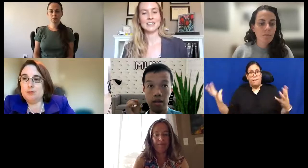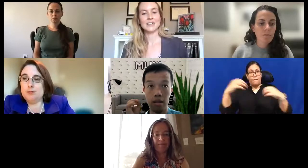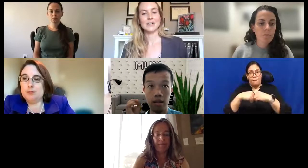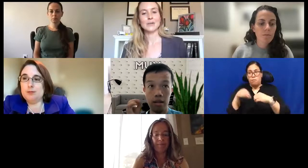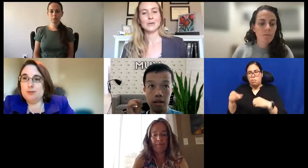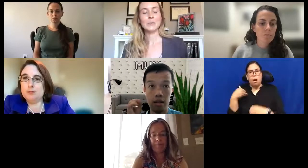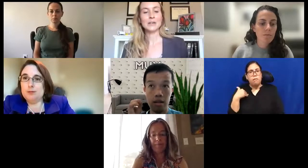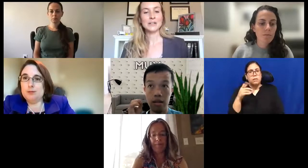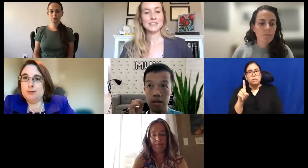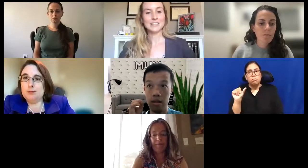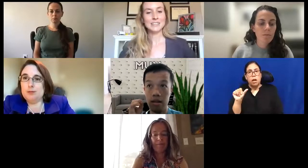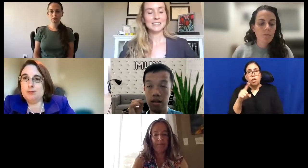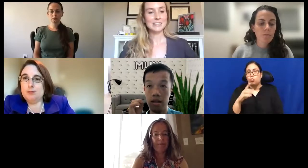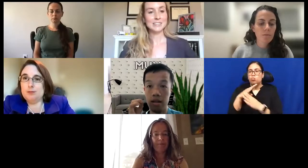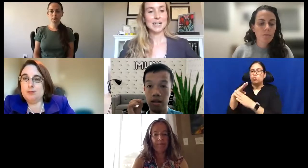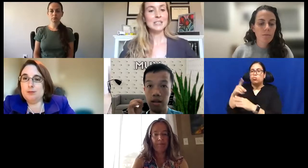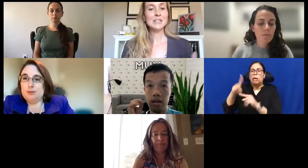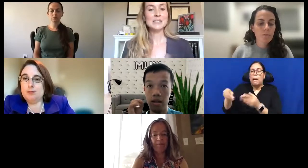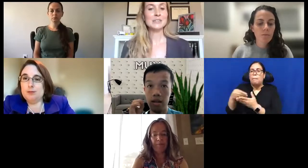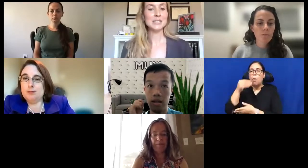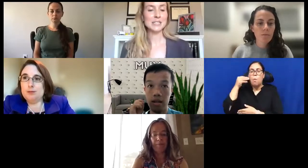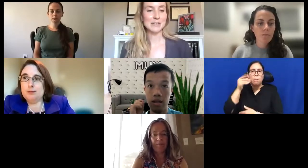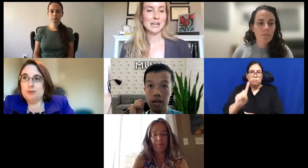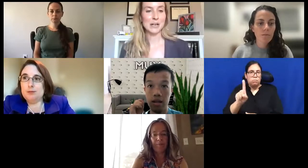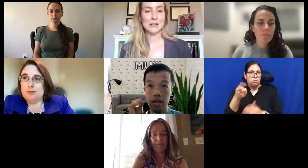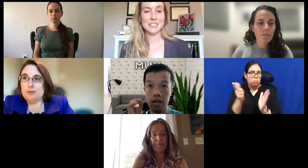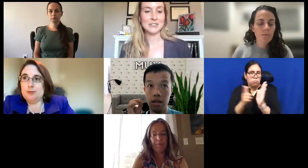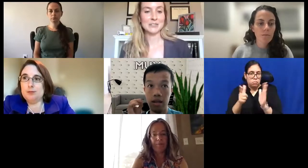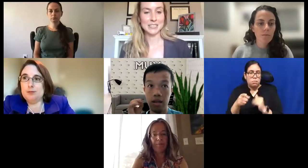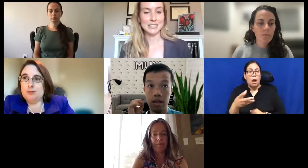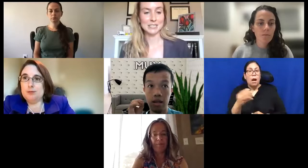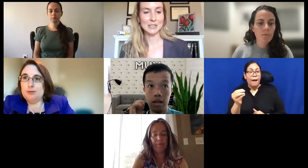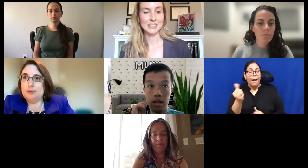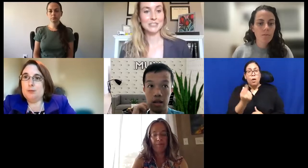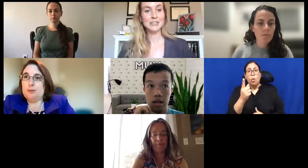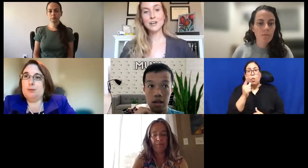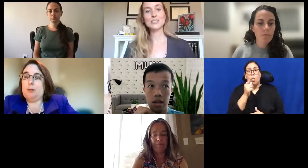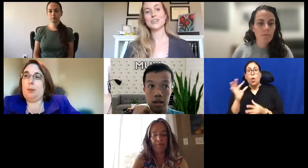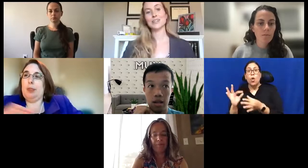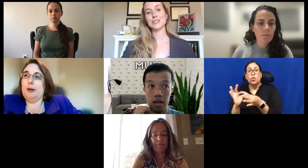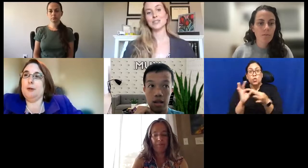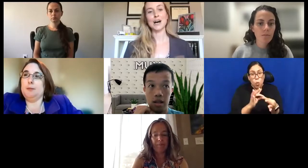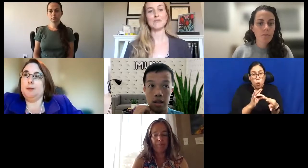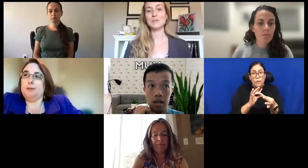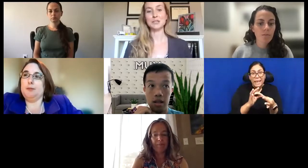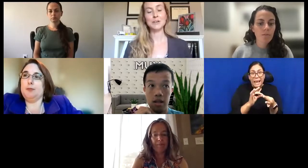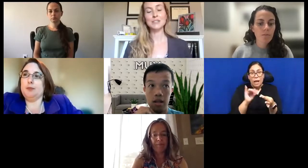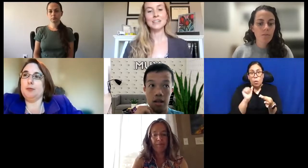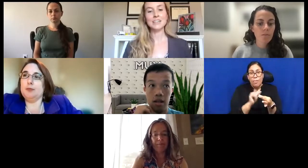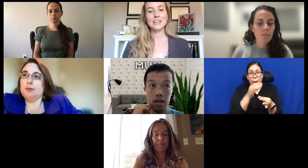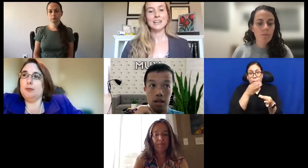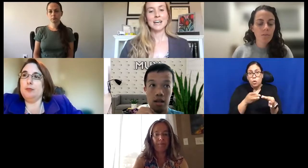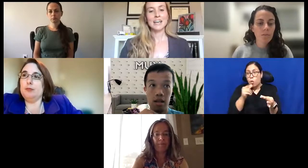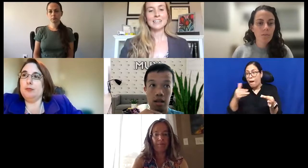disability, or there's anybody associated with that buyer or renter who has a disability. So it covers a lot of